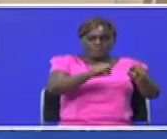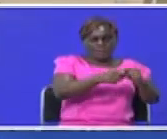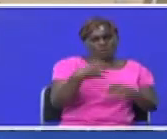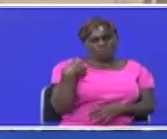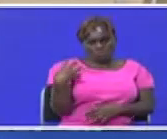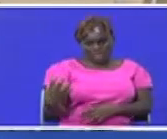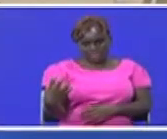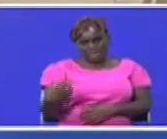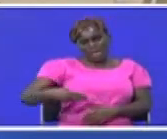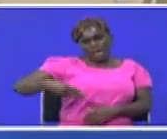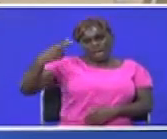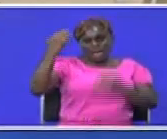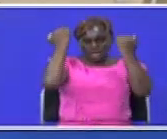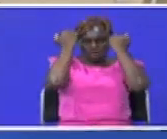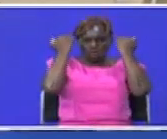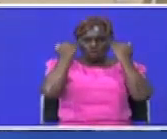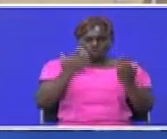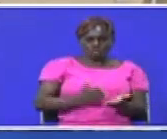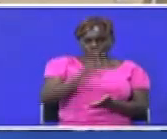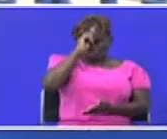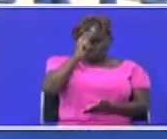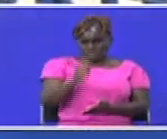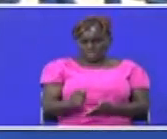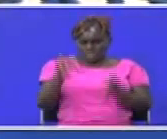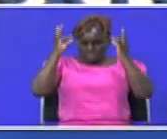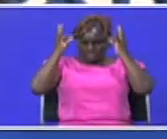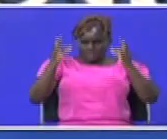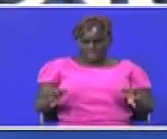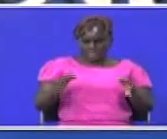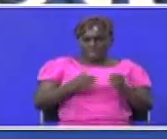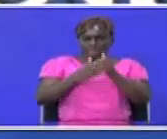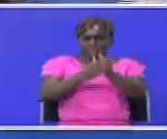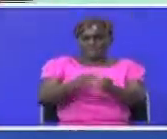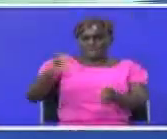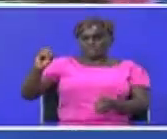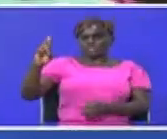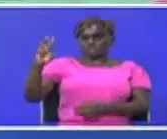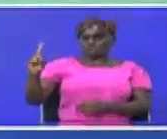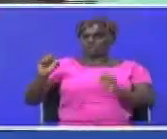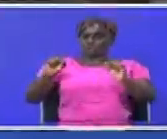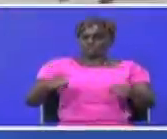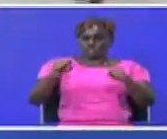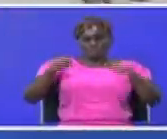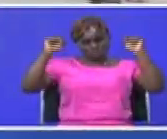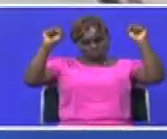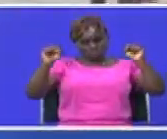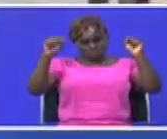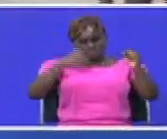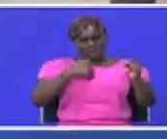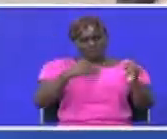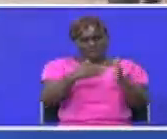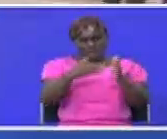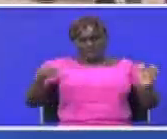property. Although the High Court through Justice Joseph Onguto ruled that court leaders and their supporters can stage demonstrations against